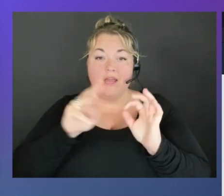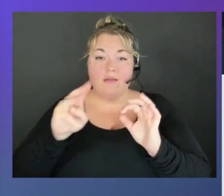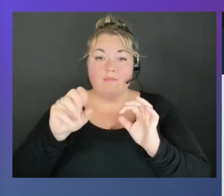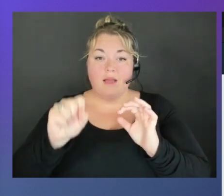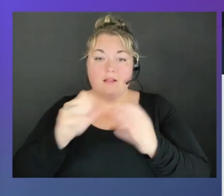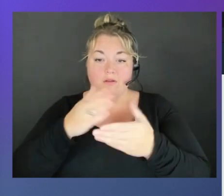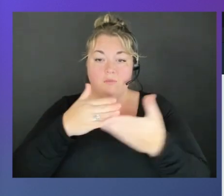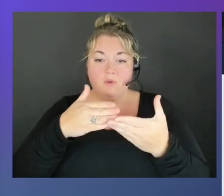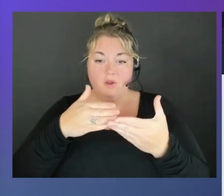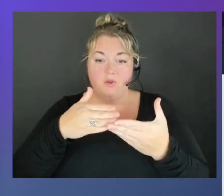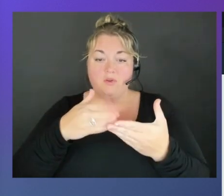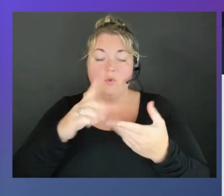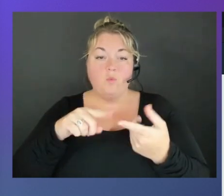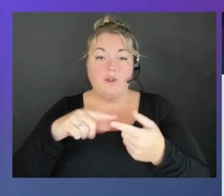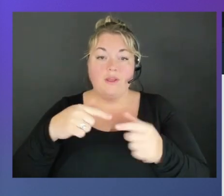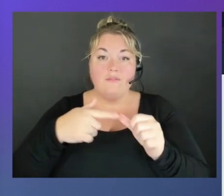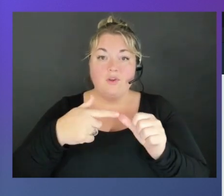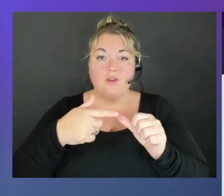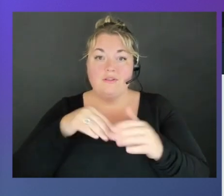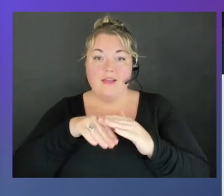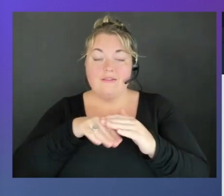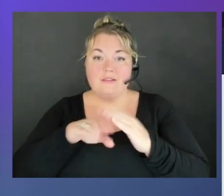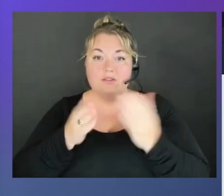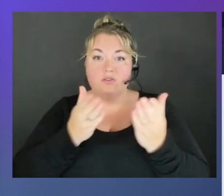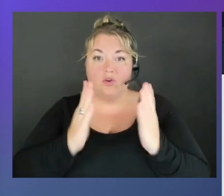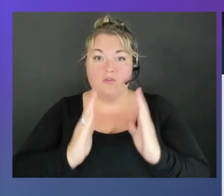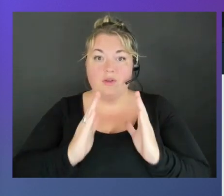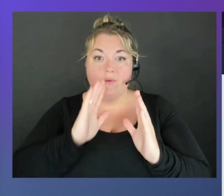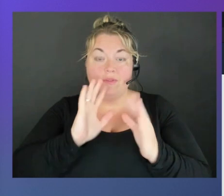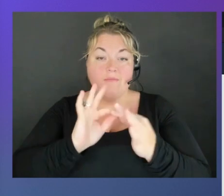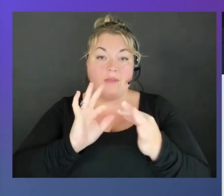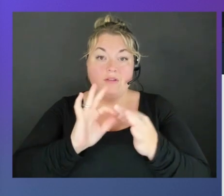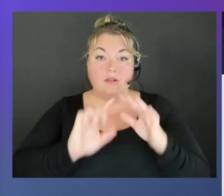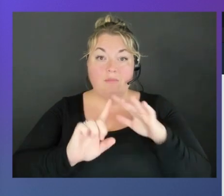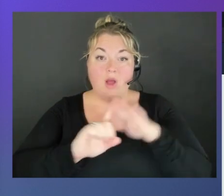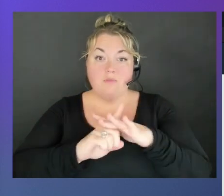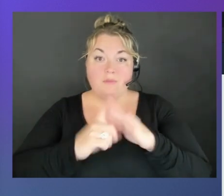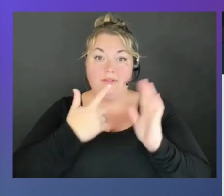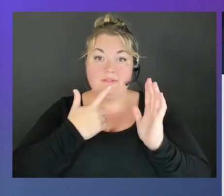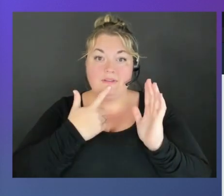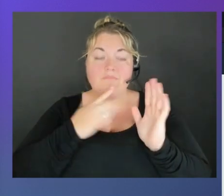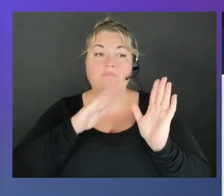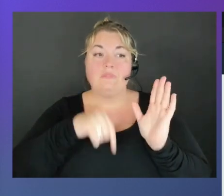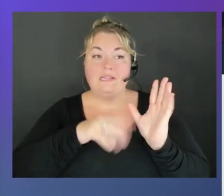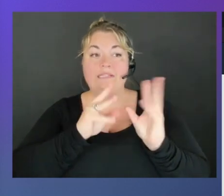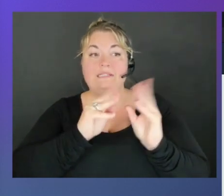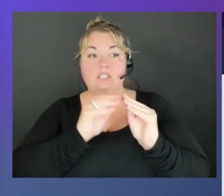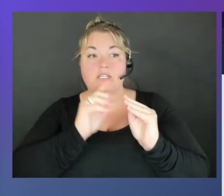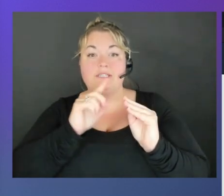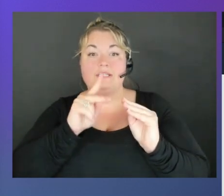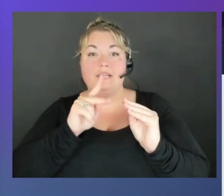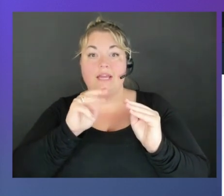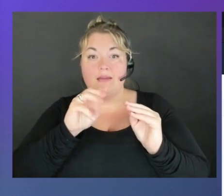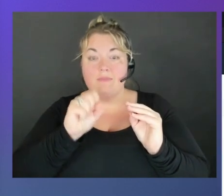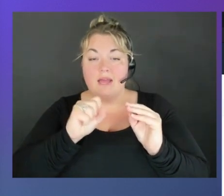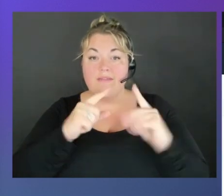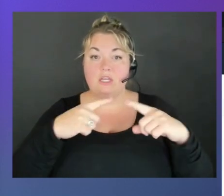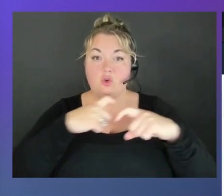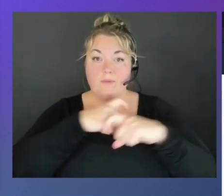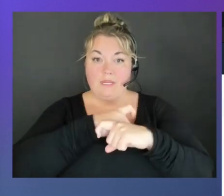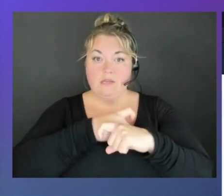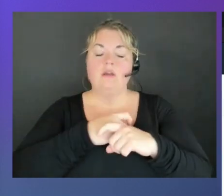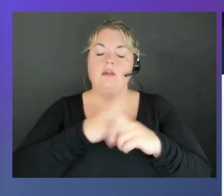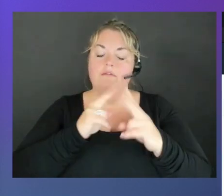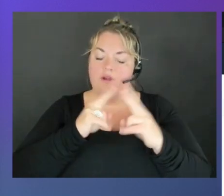first accessed these servers, there was this message that popped up at the top saying, this session is KMS encrypted. very important to